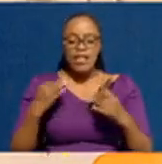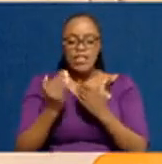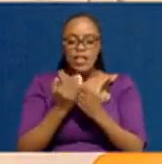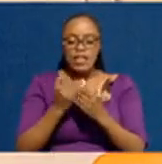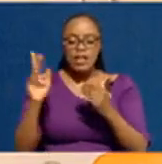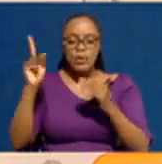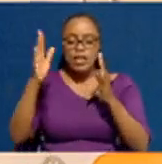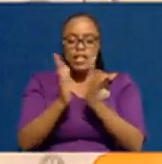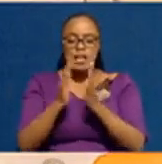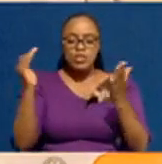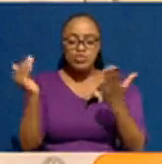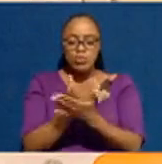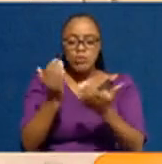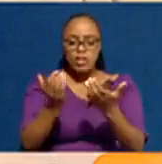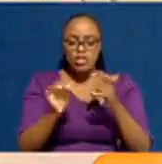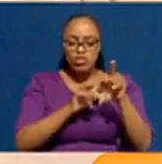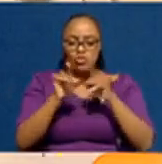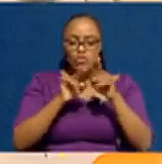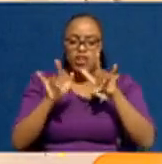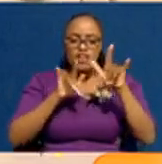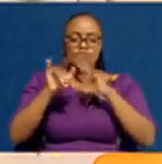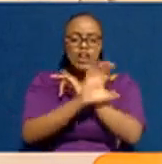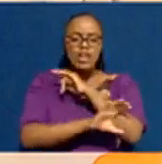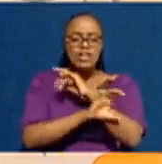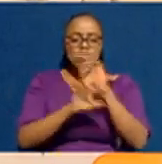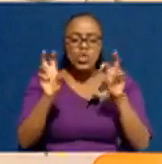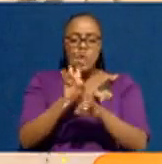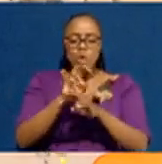and eliminate the need for traveling abroad in search of